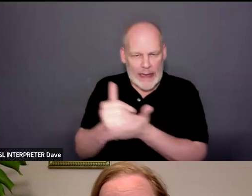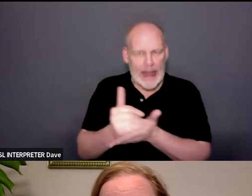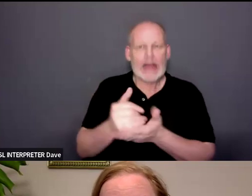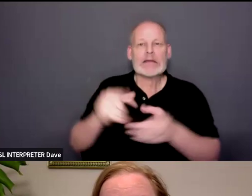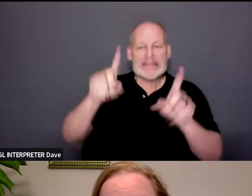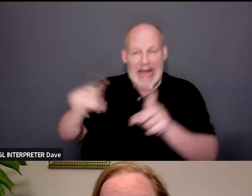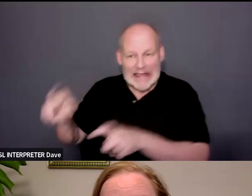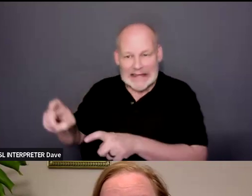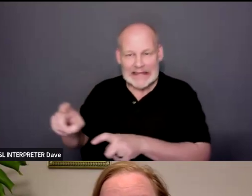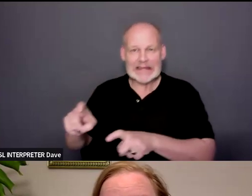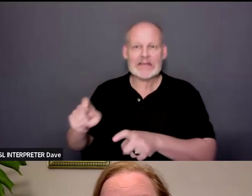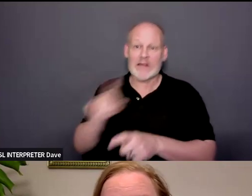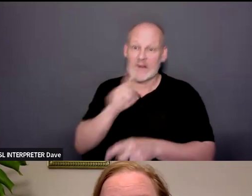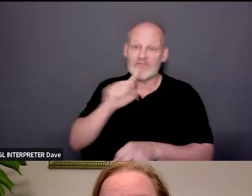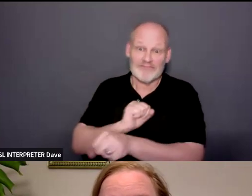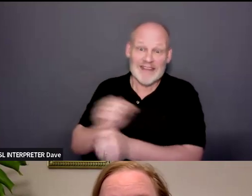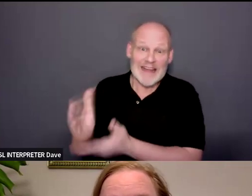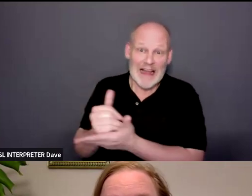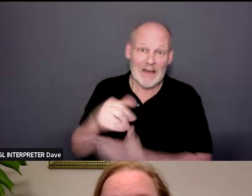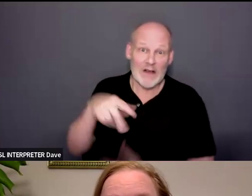so poop, and